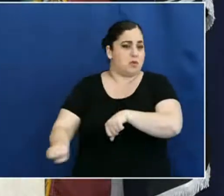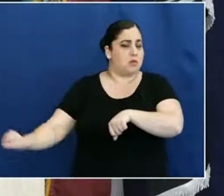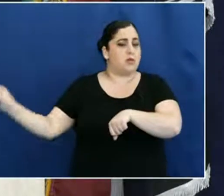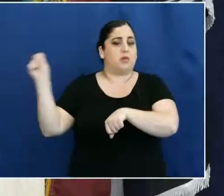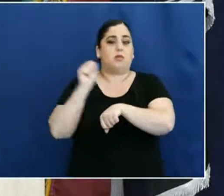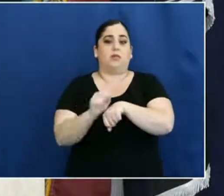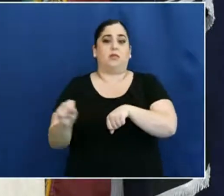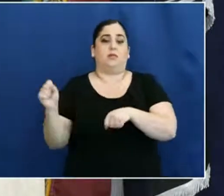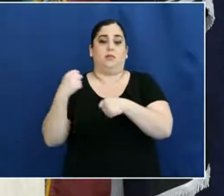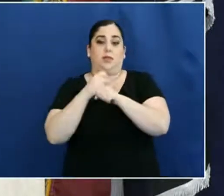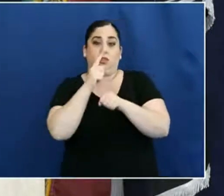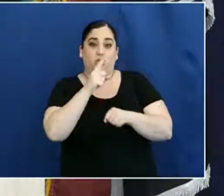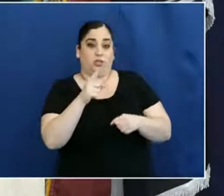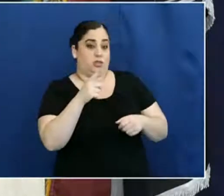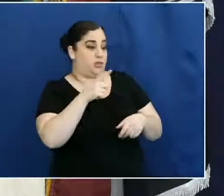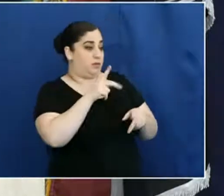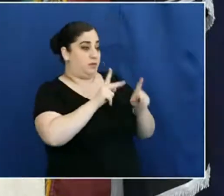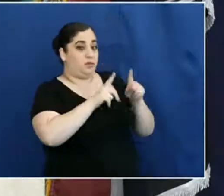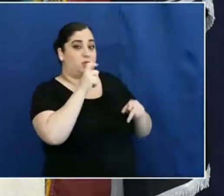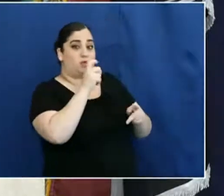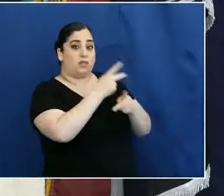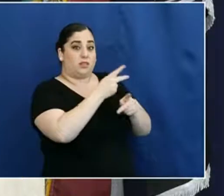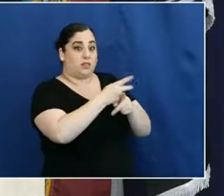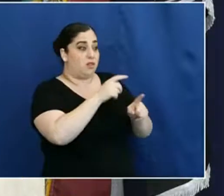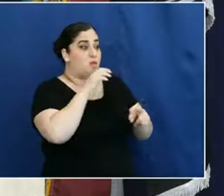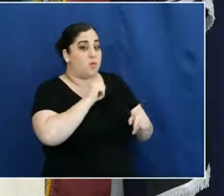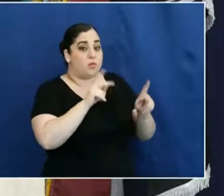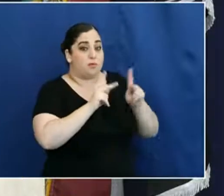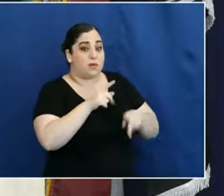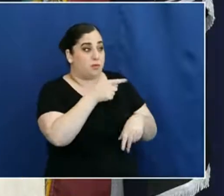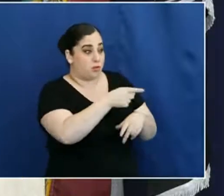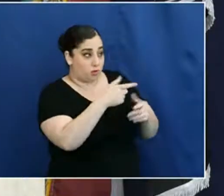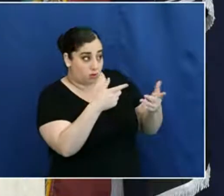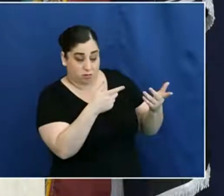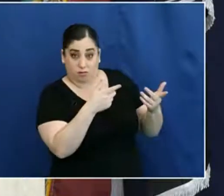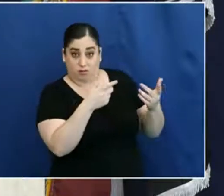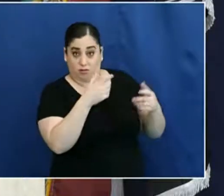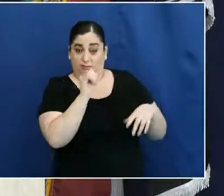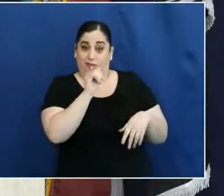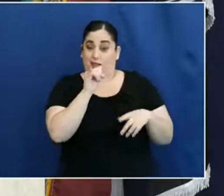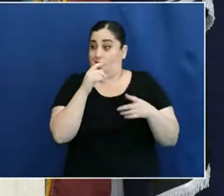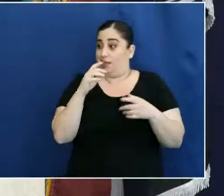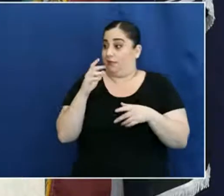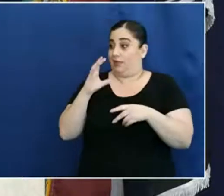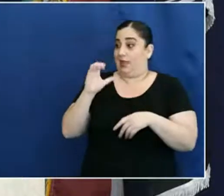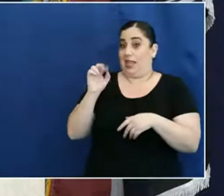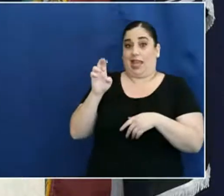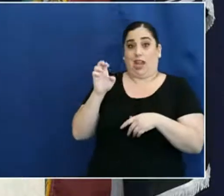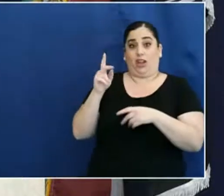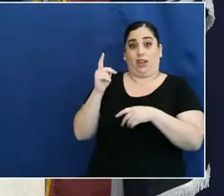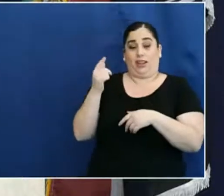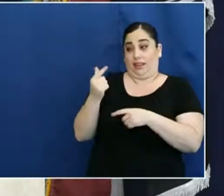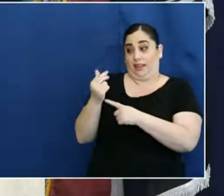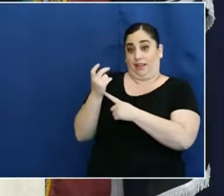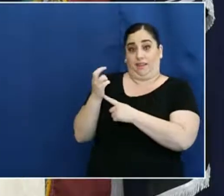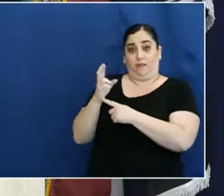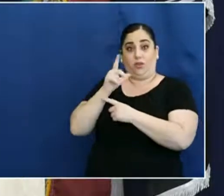vaccinated, and we do think that program has been generally successful. So short answer is it's a very challenging situation. It's very difficult. We had a